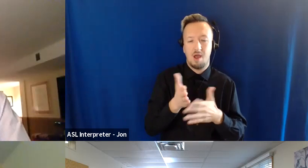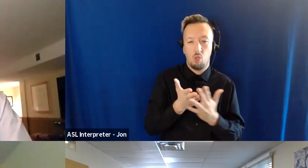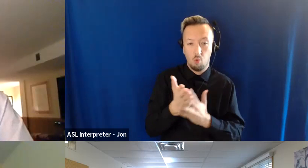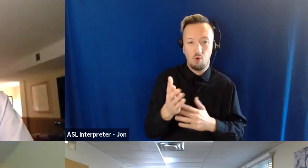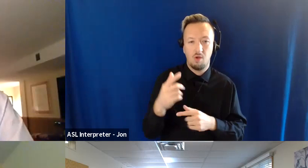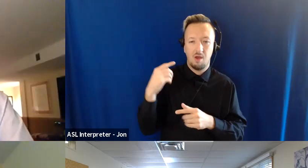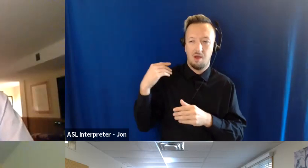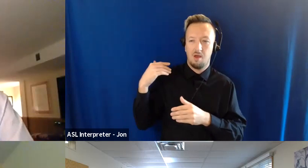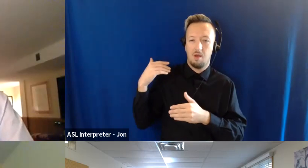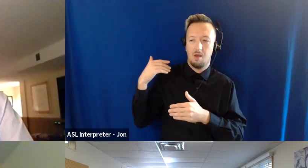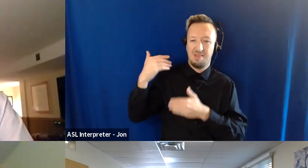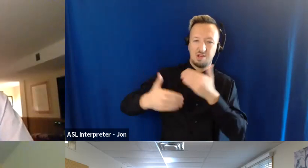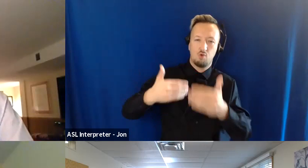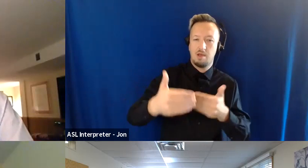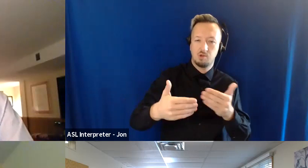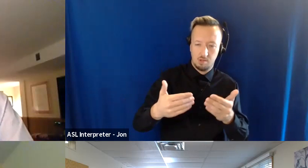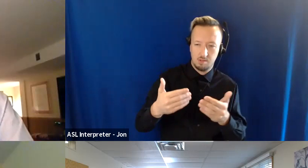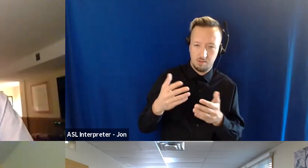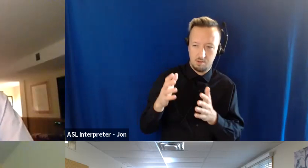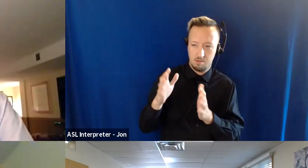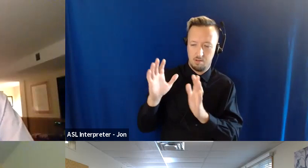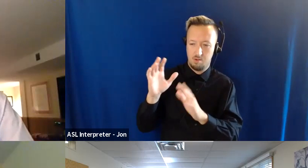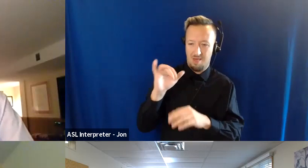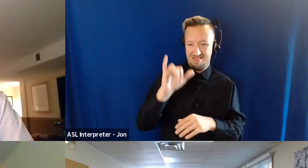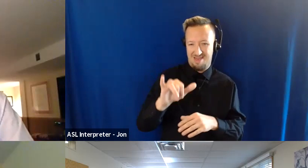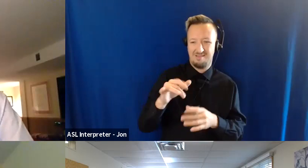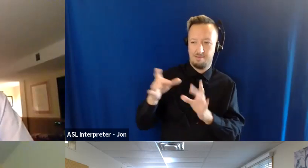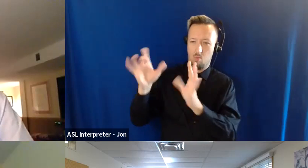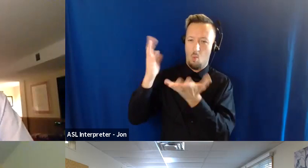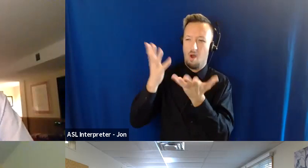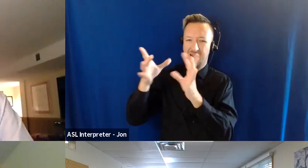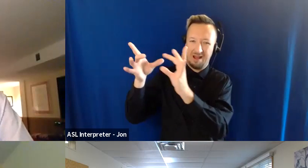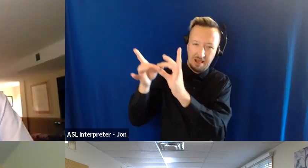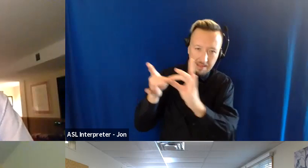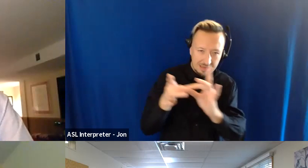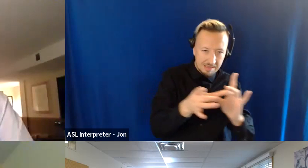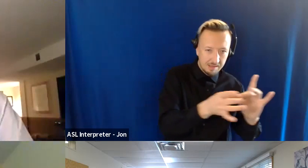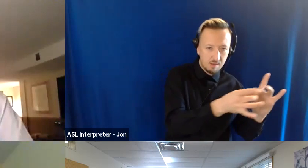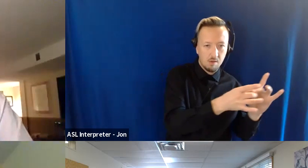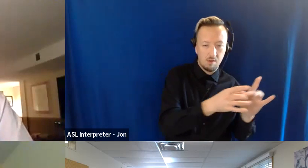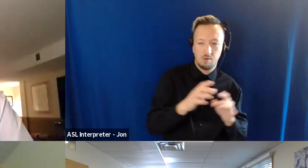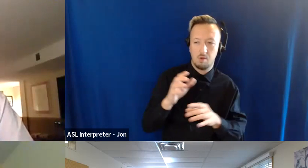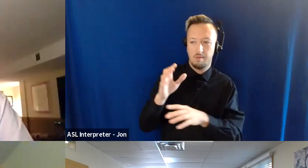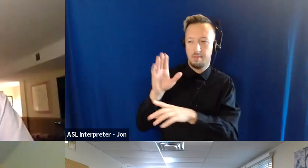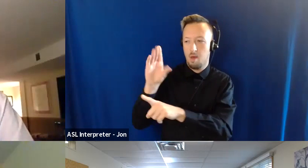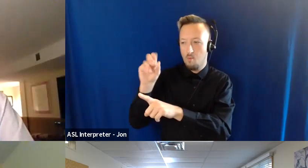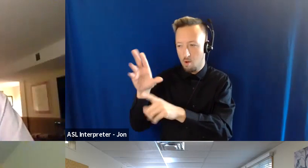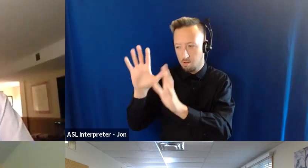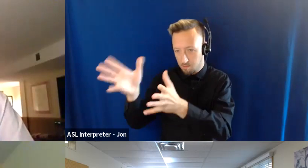that's part of the continuity that independent living and the consistency across generations that we